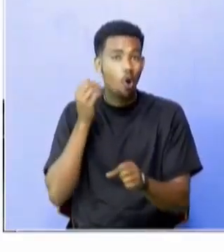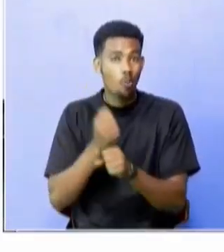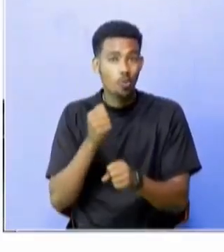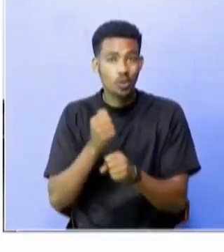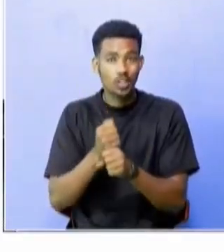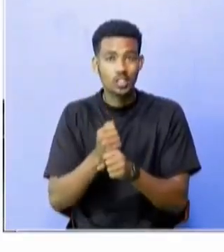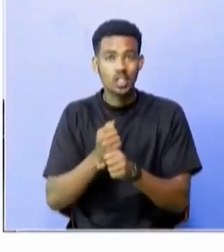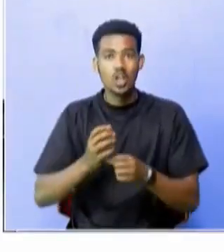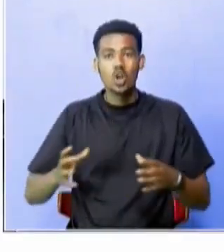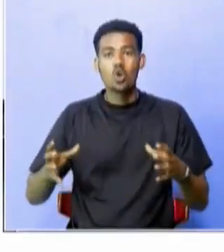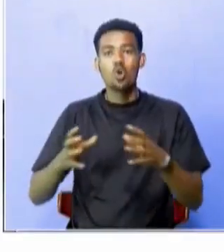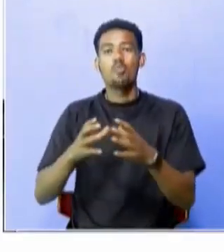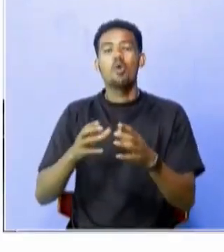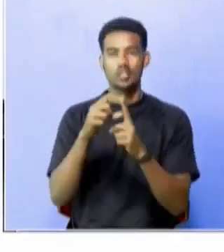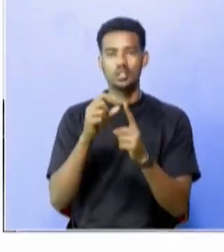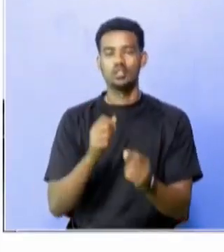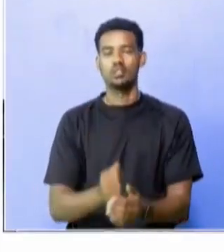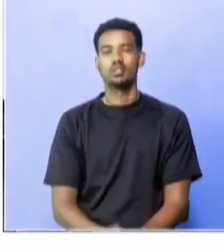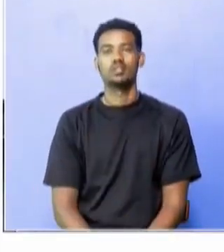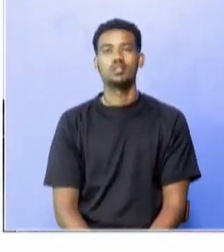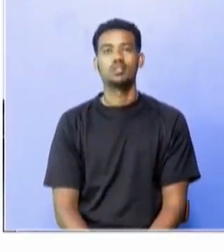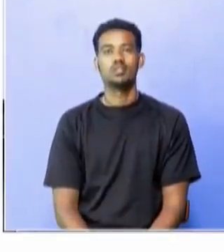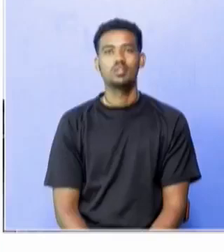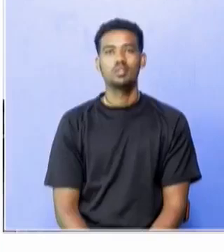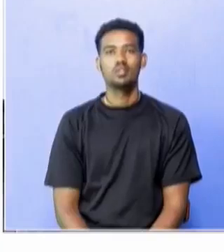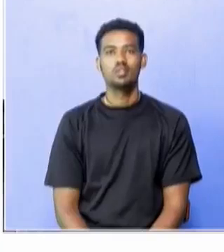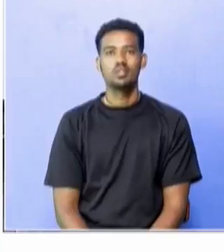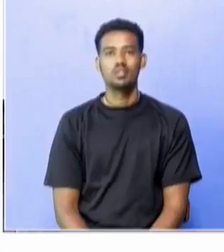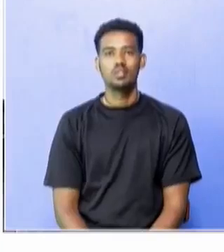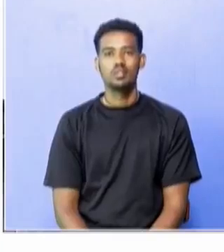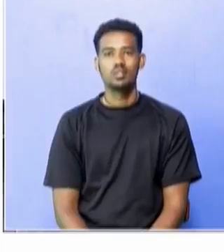compound words.